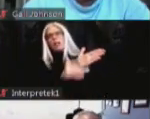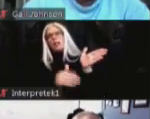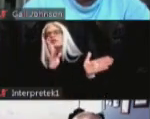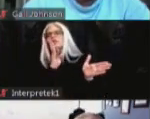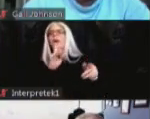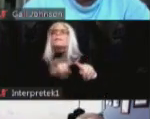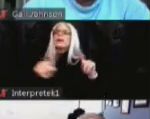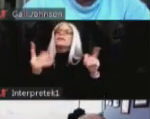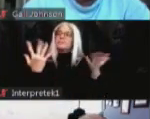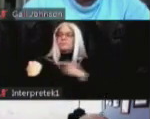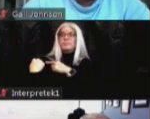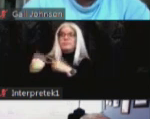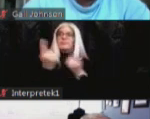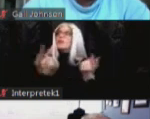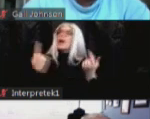that